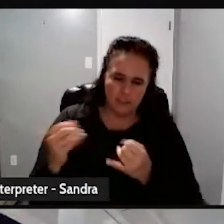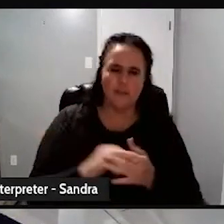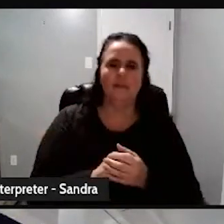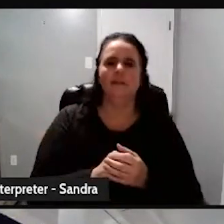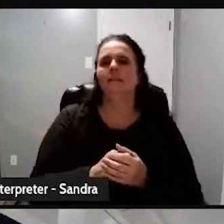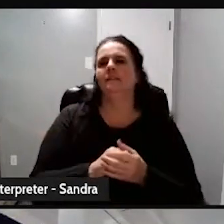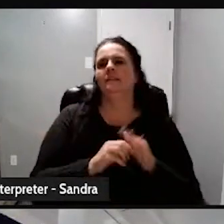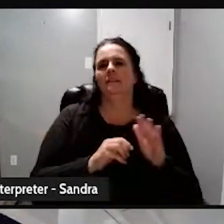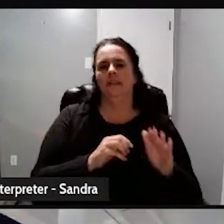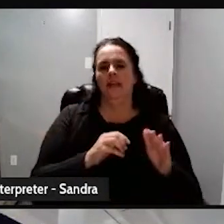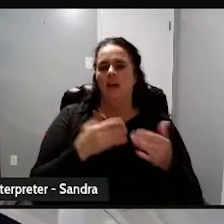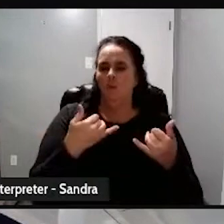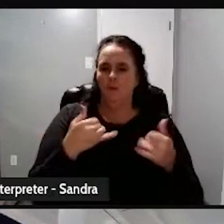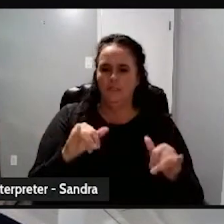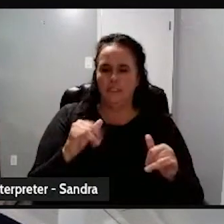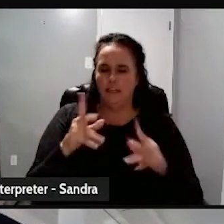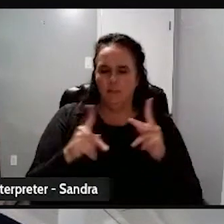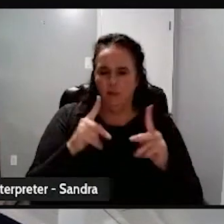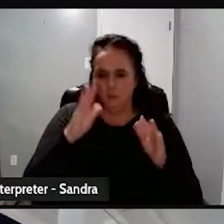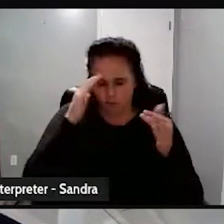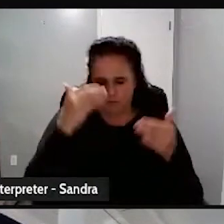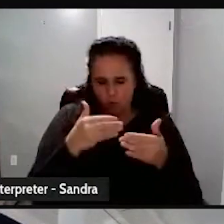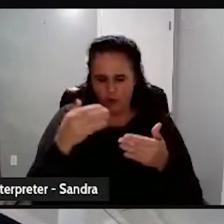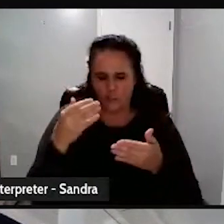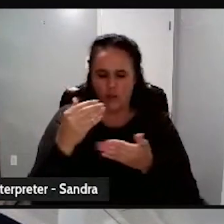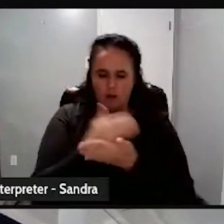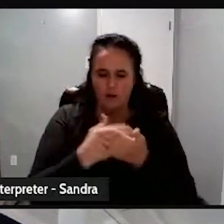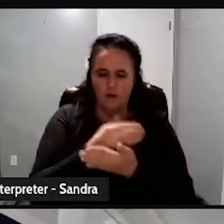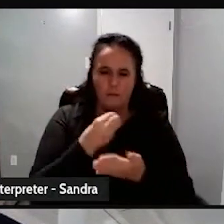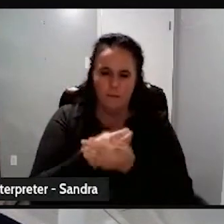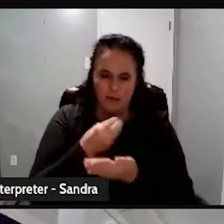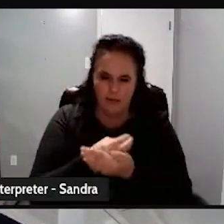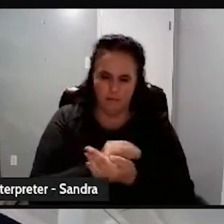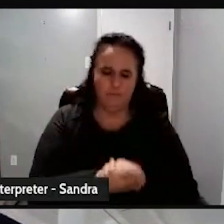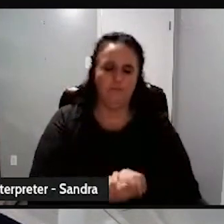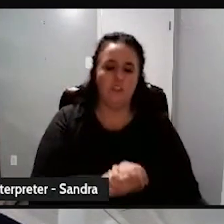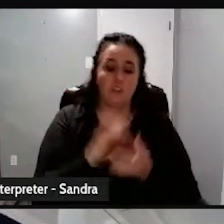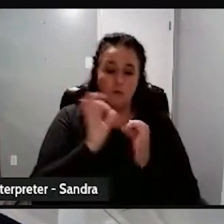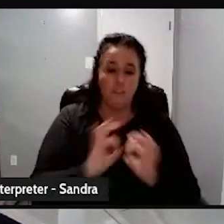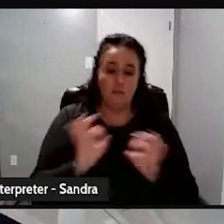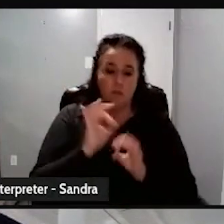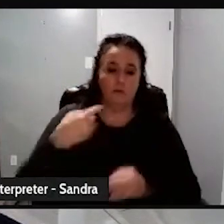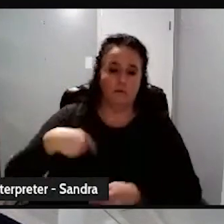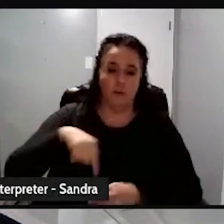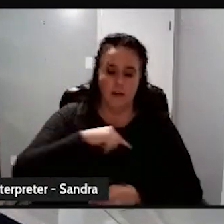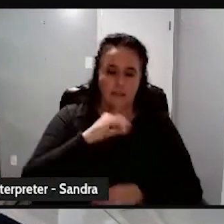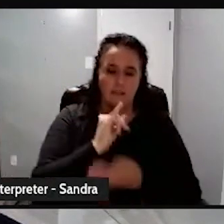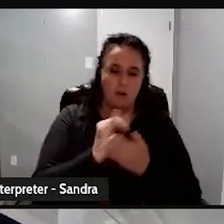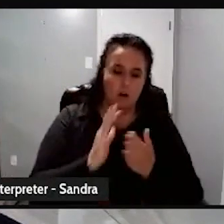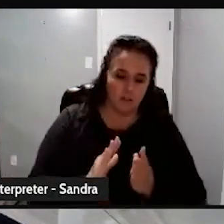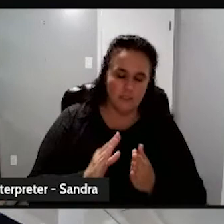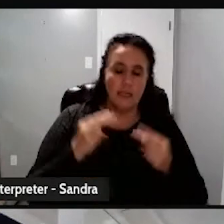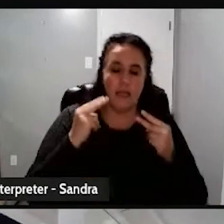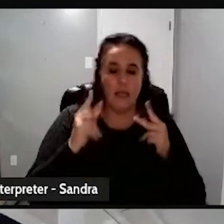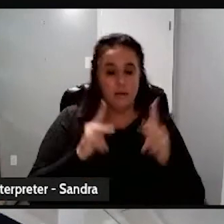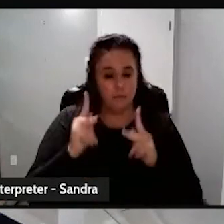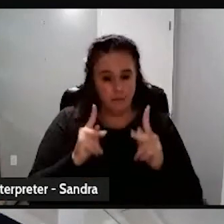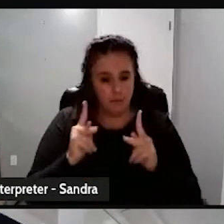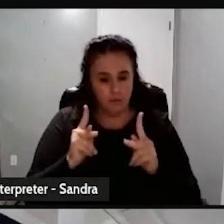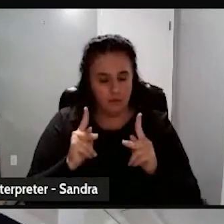have, is that it is very important for us as artists and human beings to